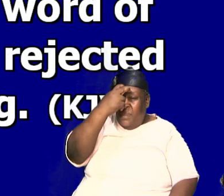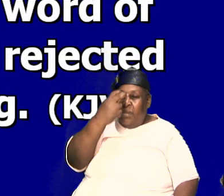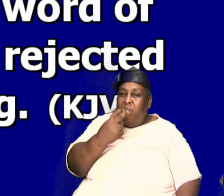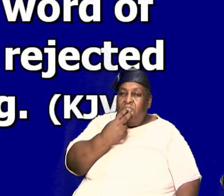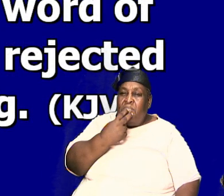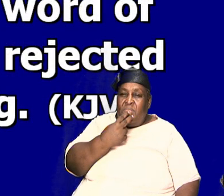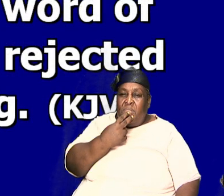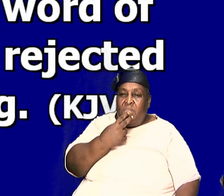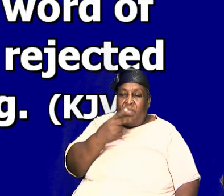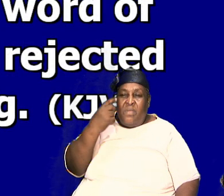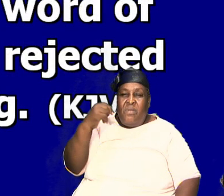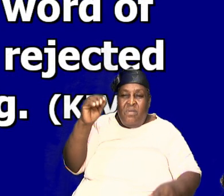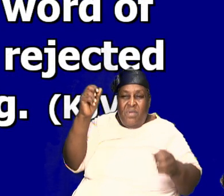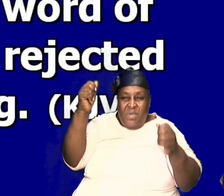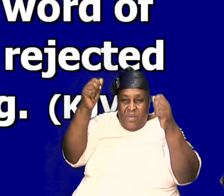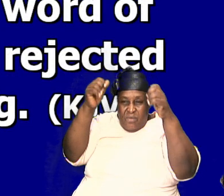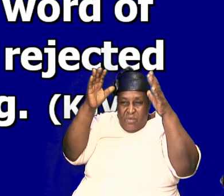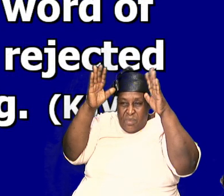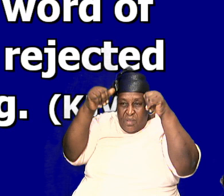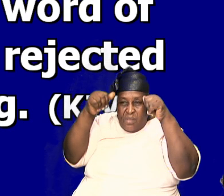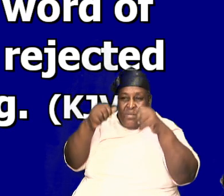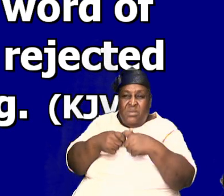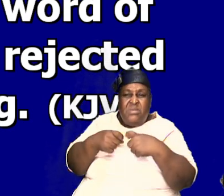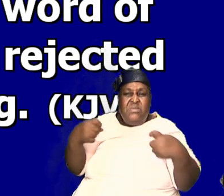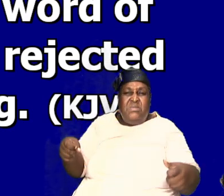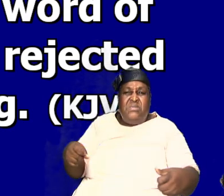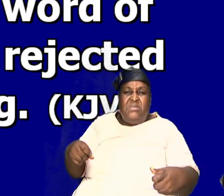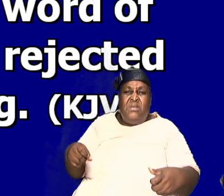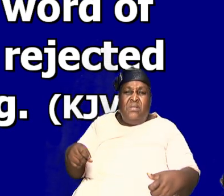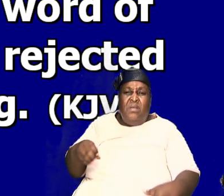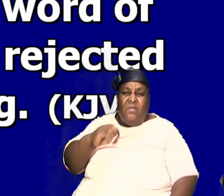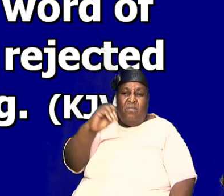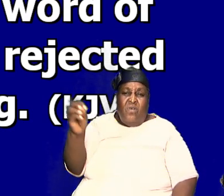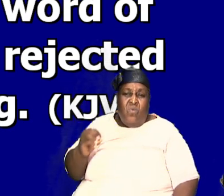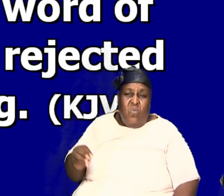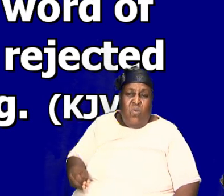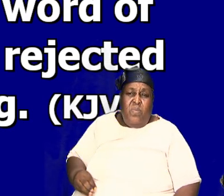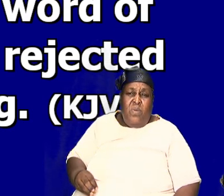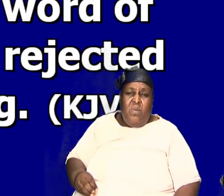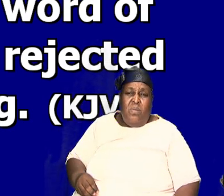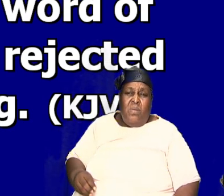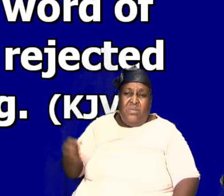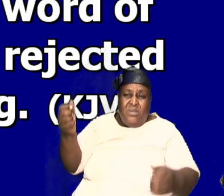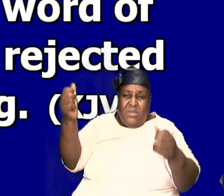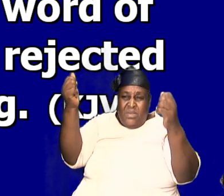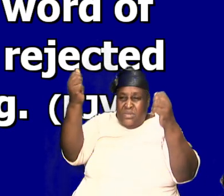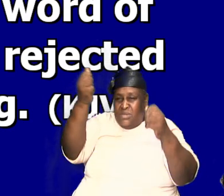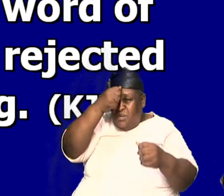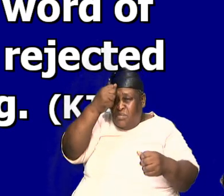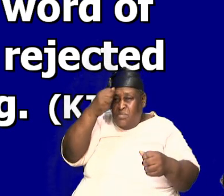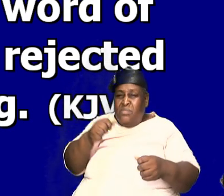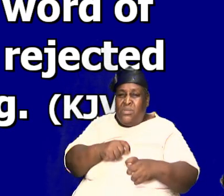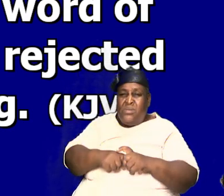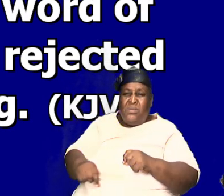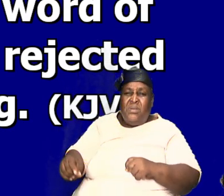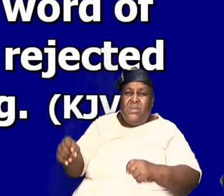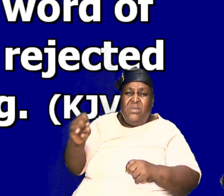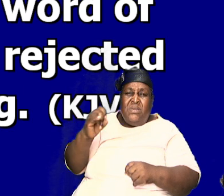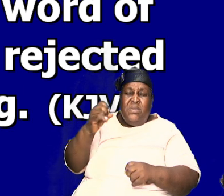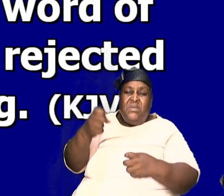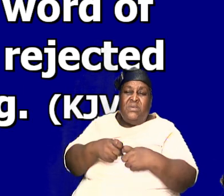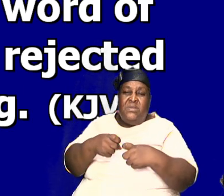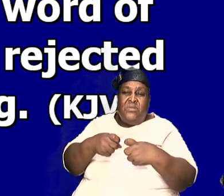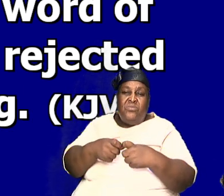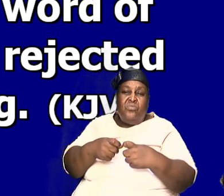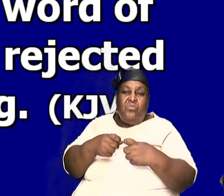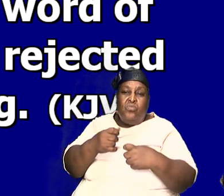For rebellion is as the sin of witchcraft, and stubbornness is as iniquity and idolatry. Because thou hast rejected